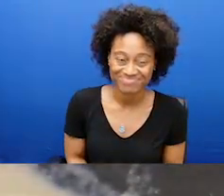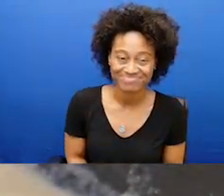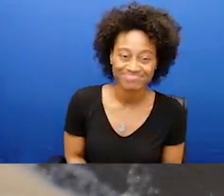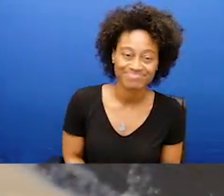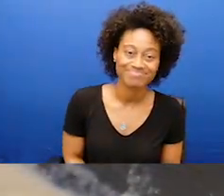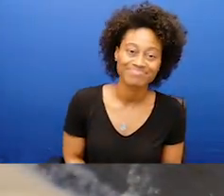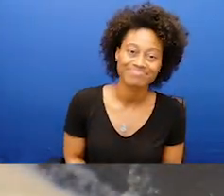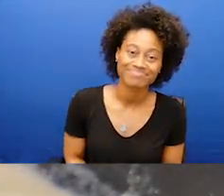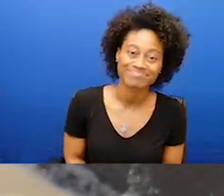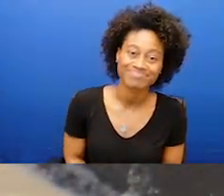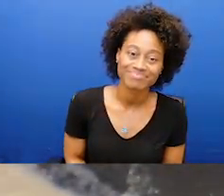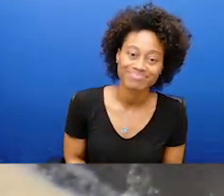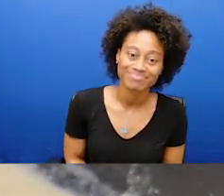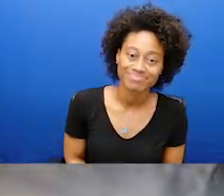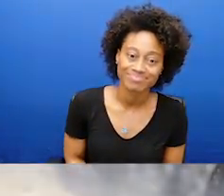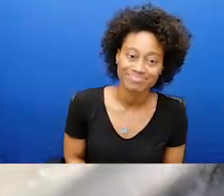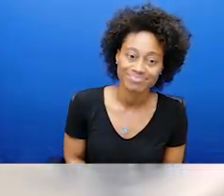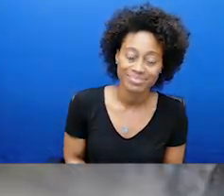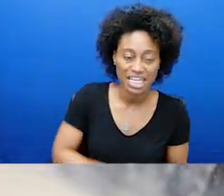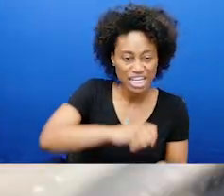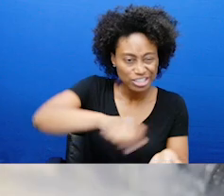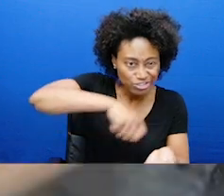milk.